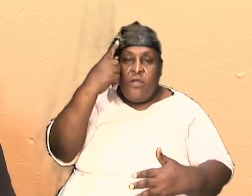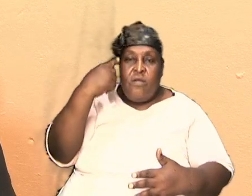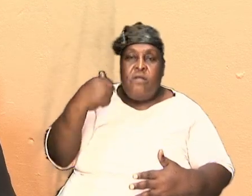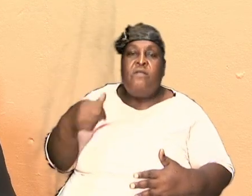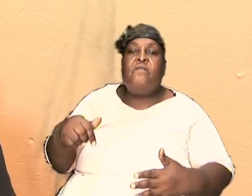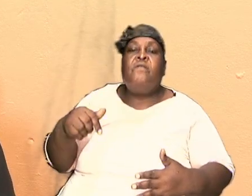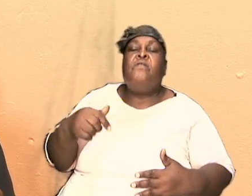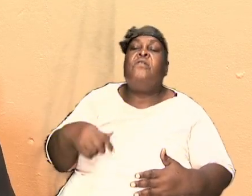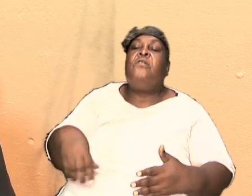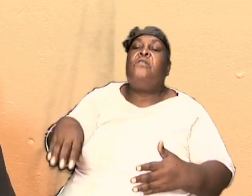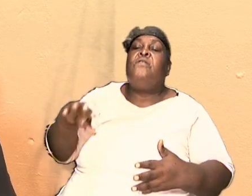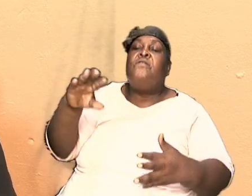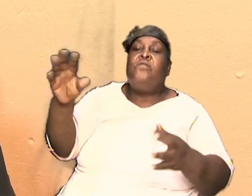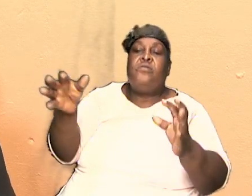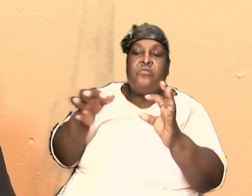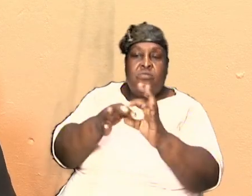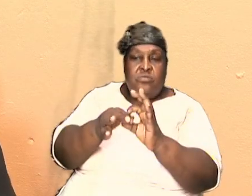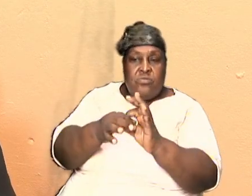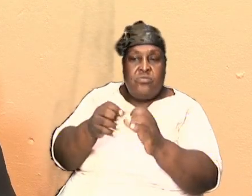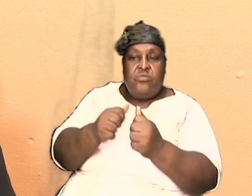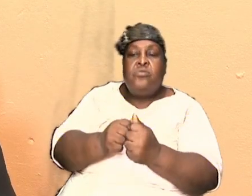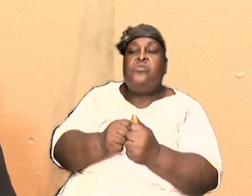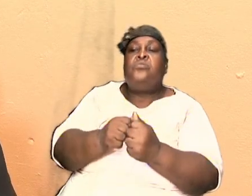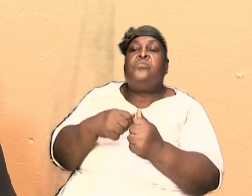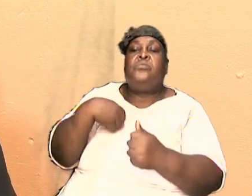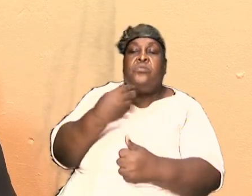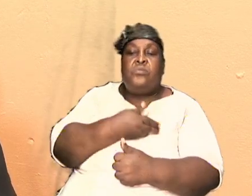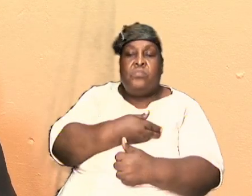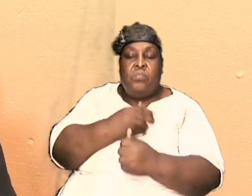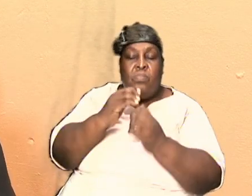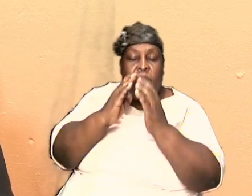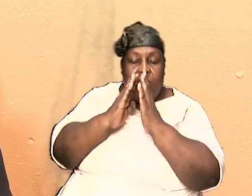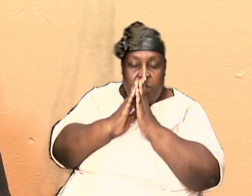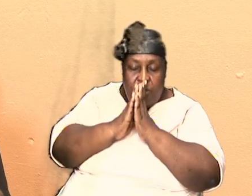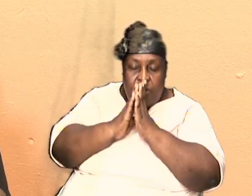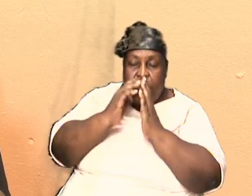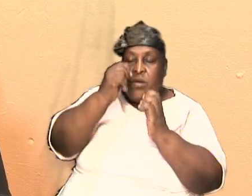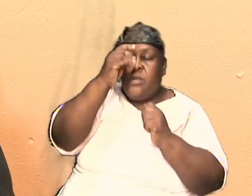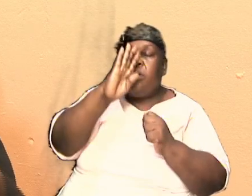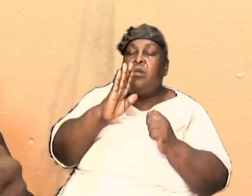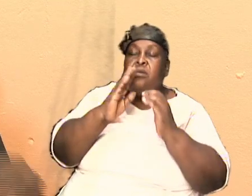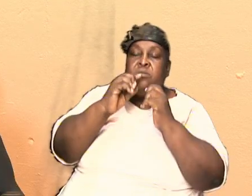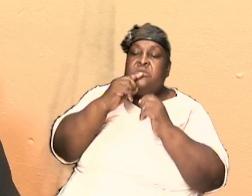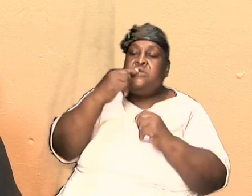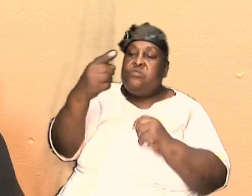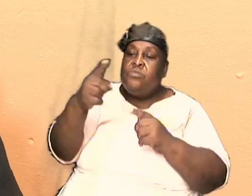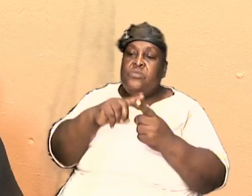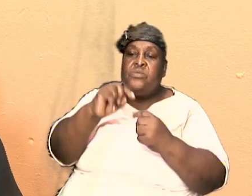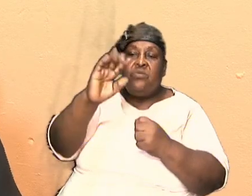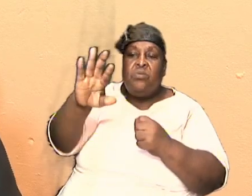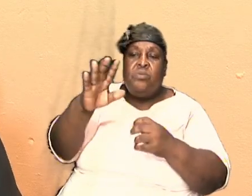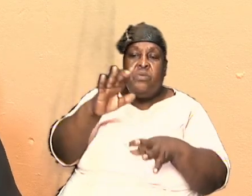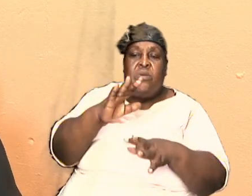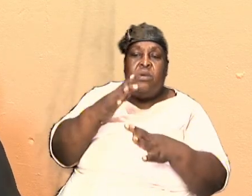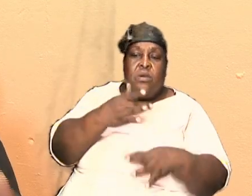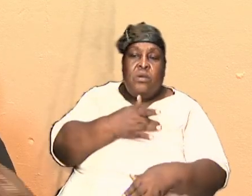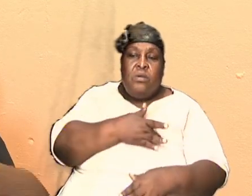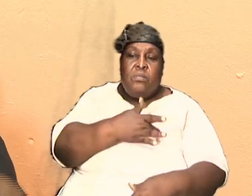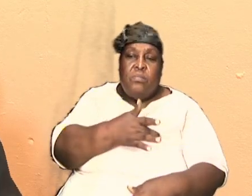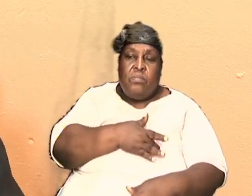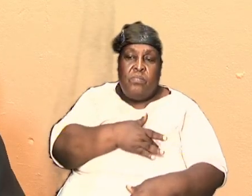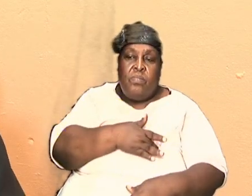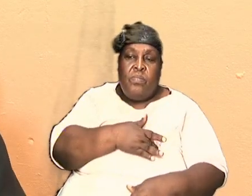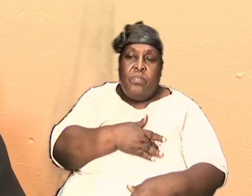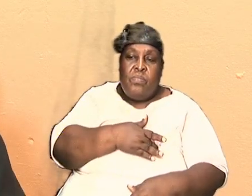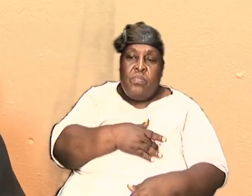that the Lord will speak to your heart tonight. You know, that is, you know, there's something that you're wanting to minister to that, you know,